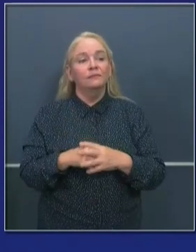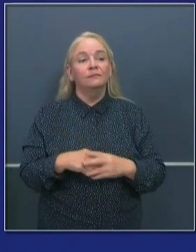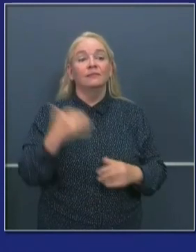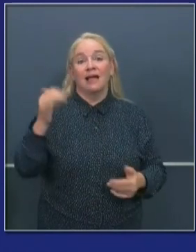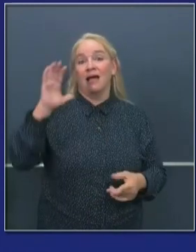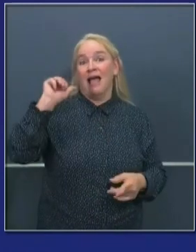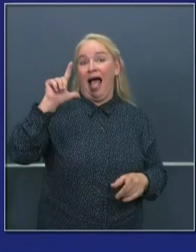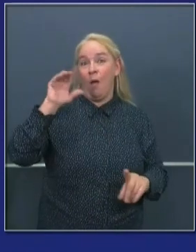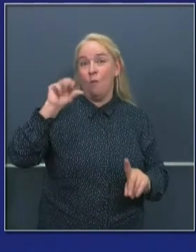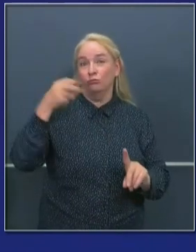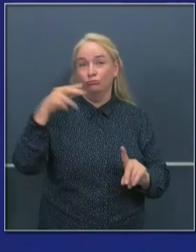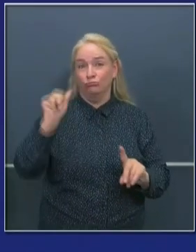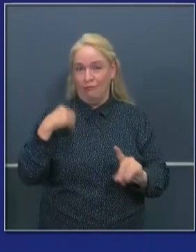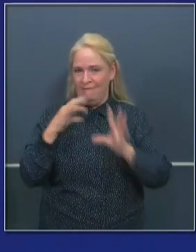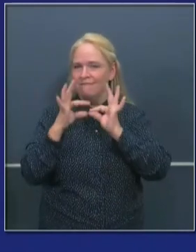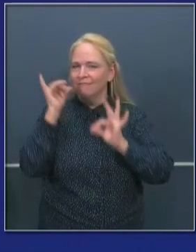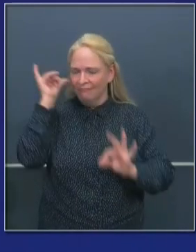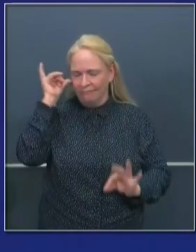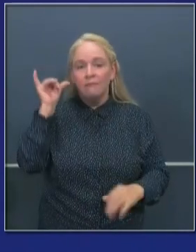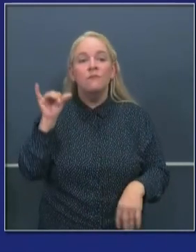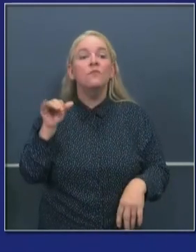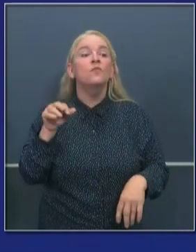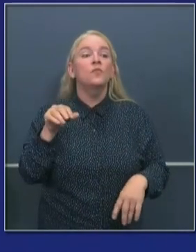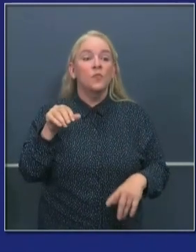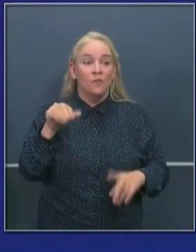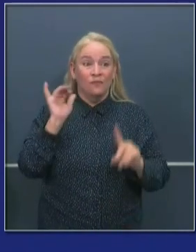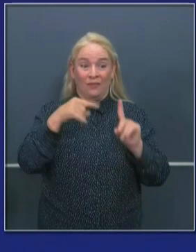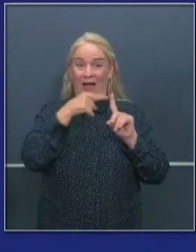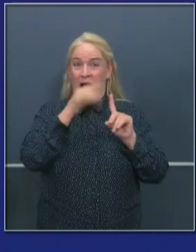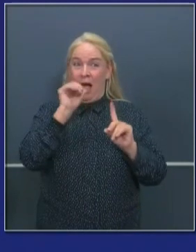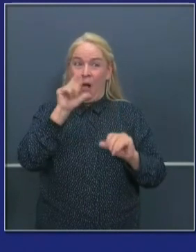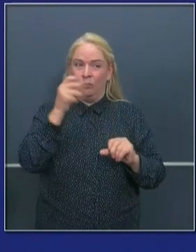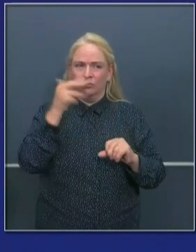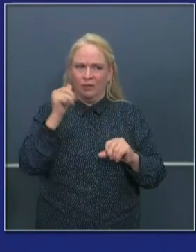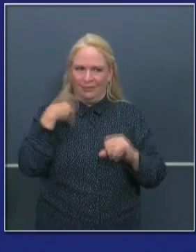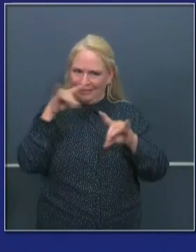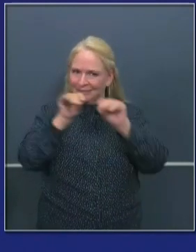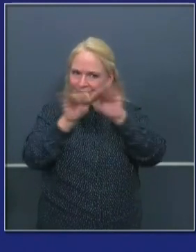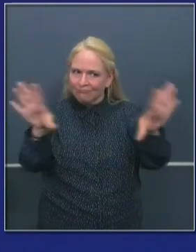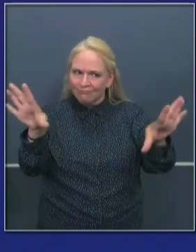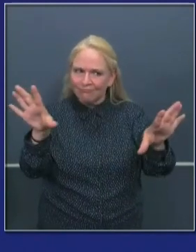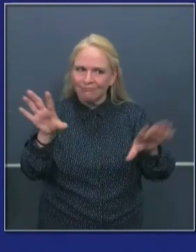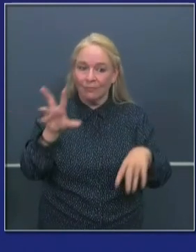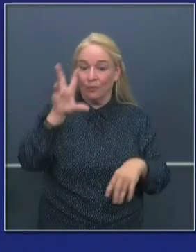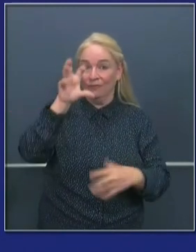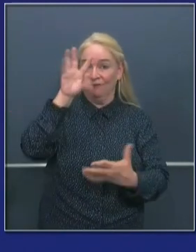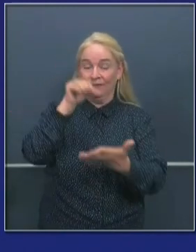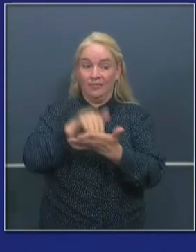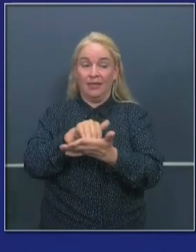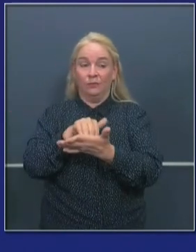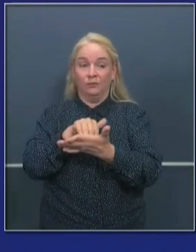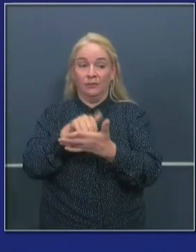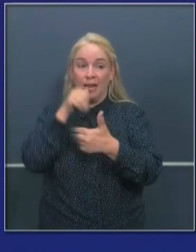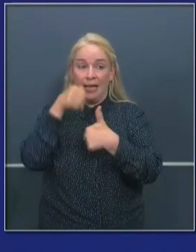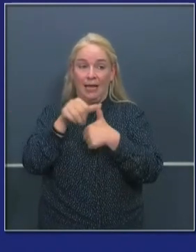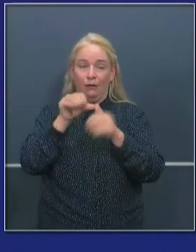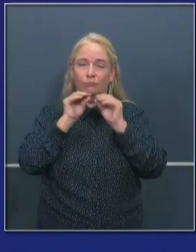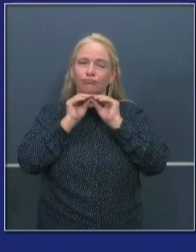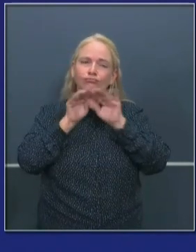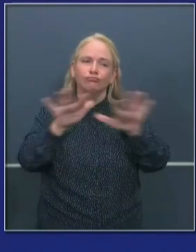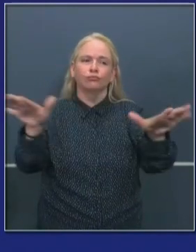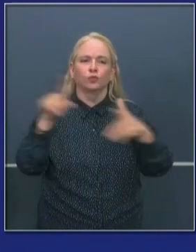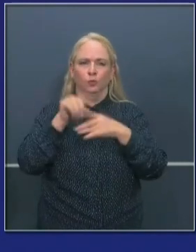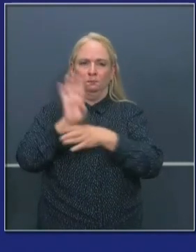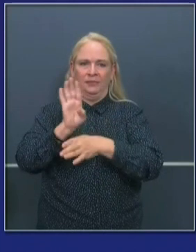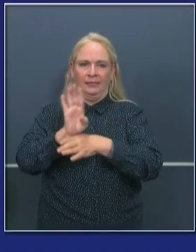Health Board, OSHA, as it's commonly referred to. We put out over 350,000 letters that we've sent